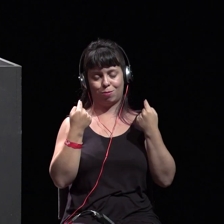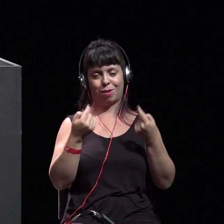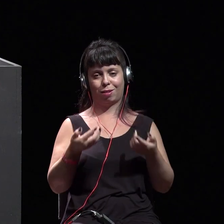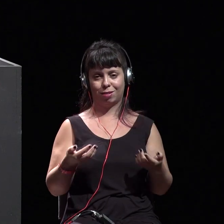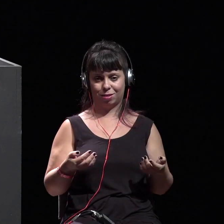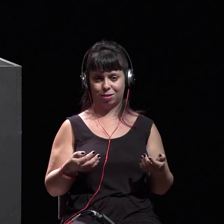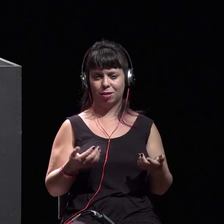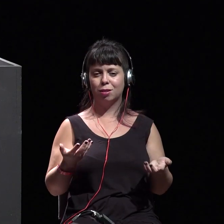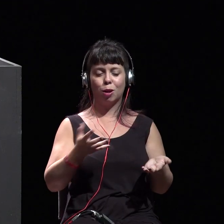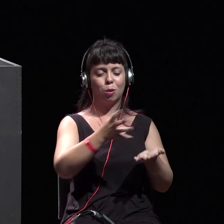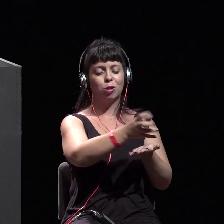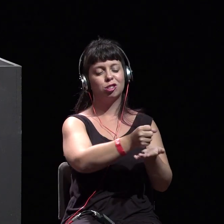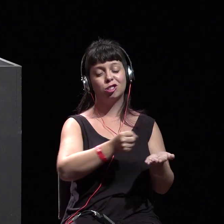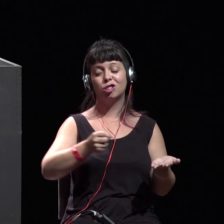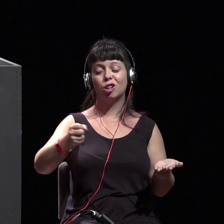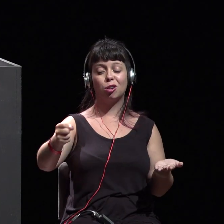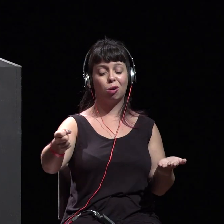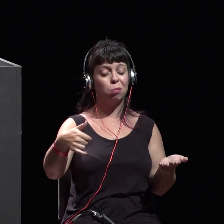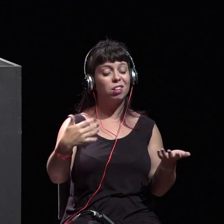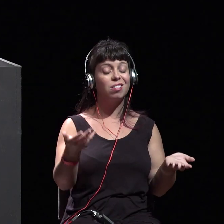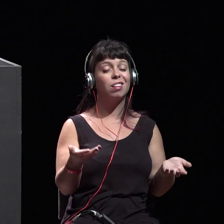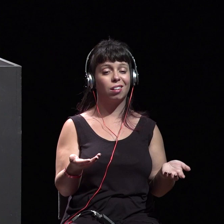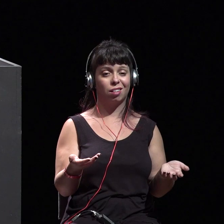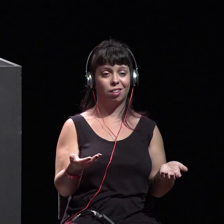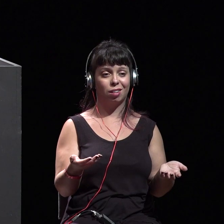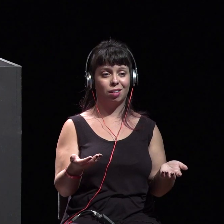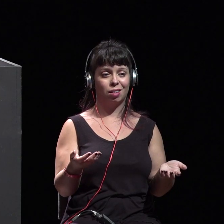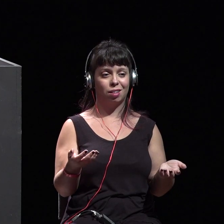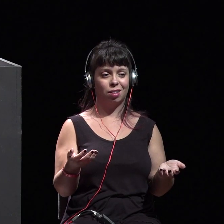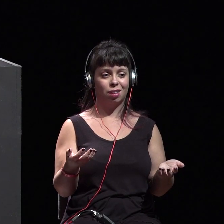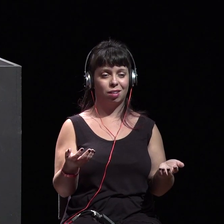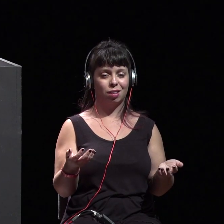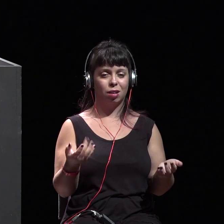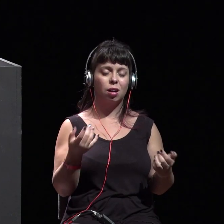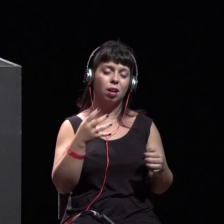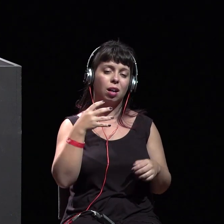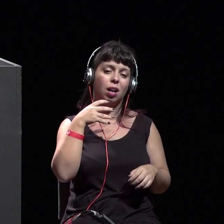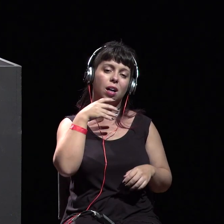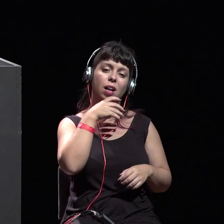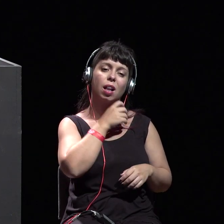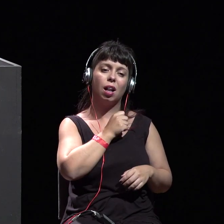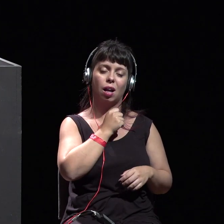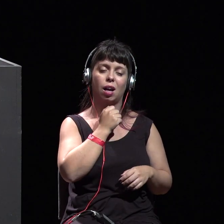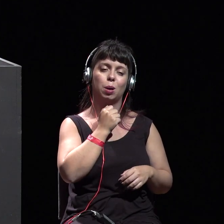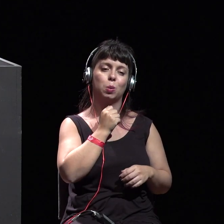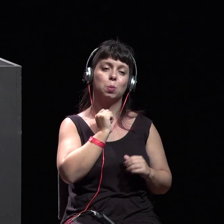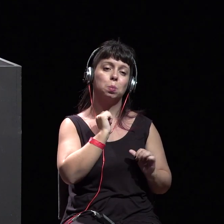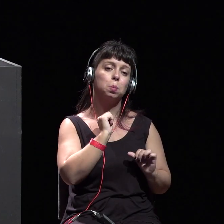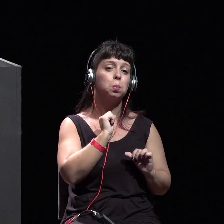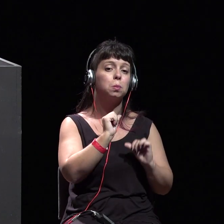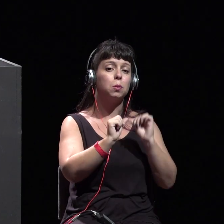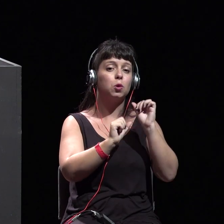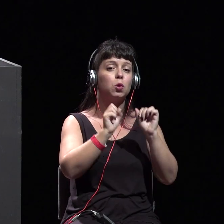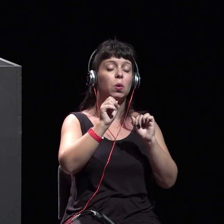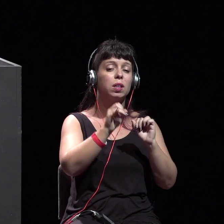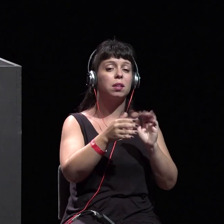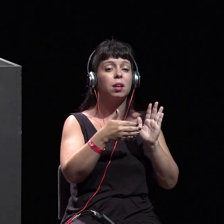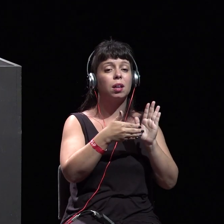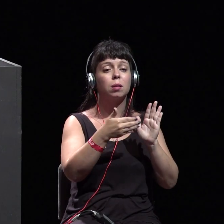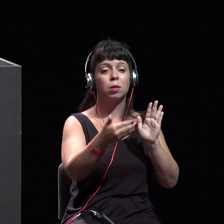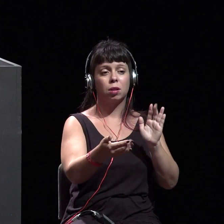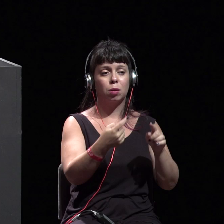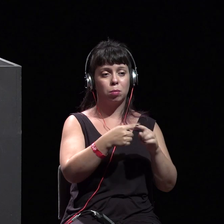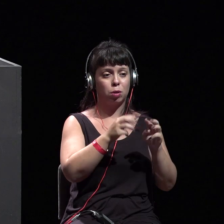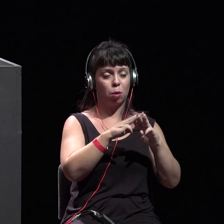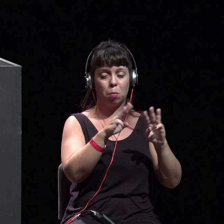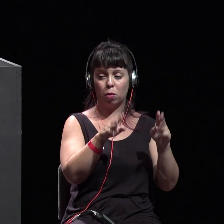Of course, it shifted the landscape as to what is possible to question and achieve within the once seemingly impenetrable museum, but it does not